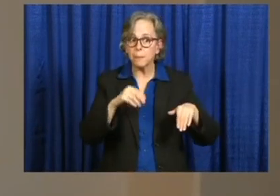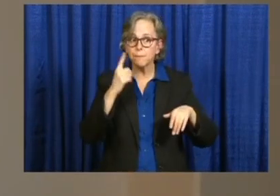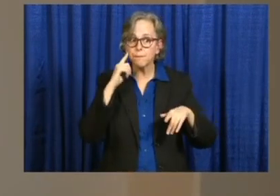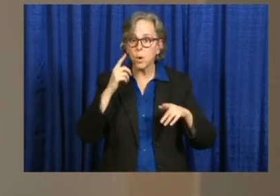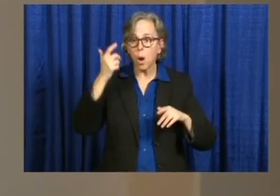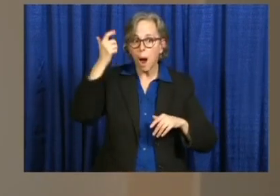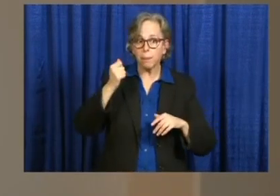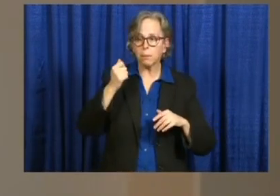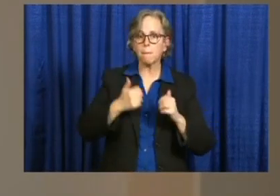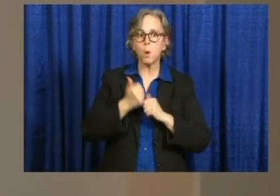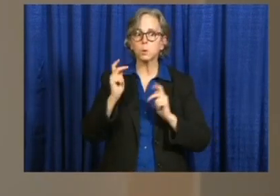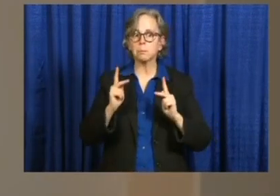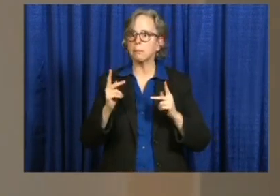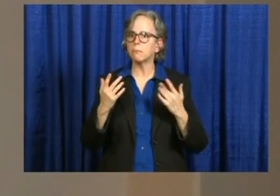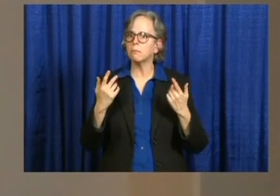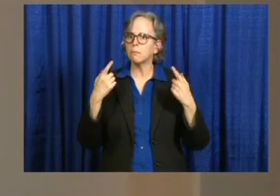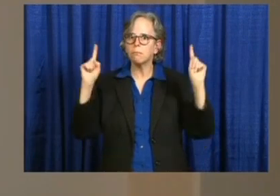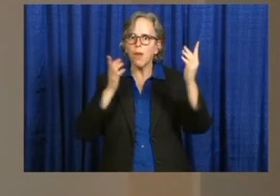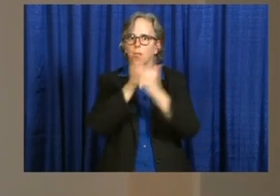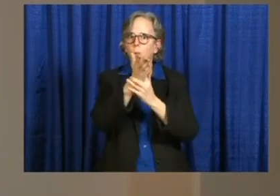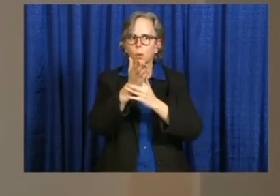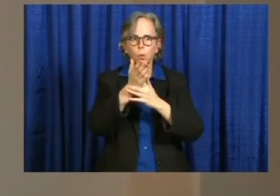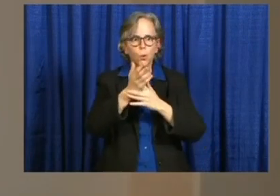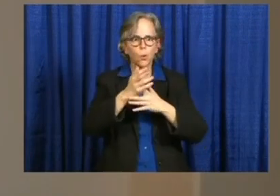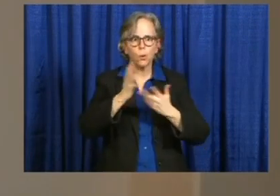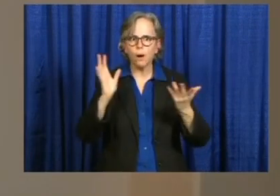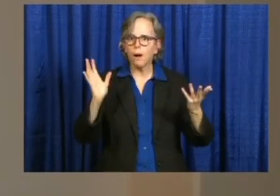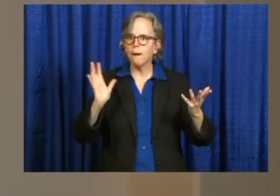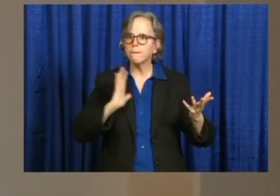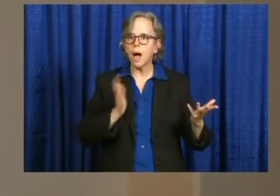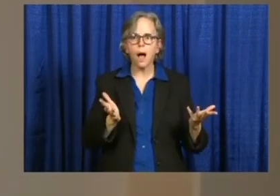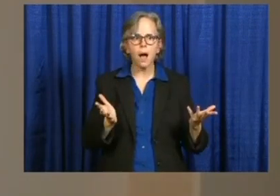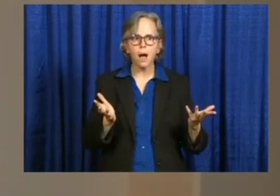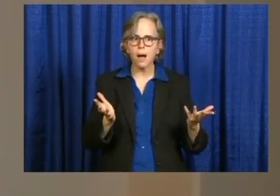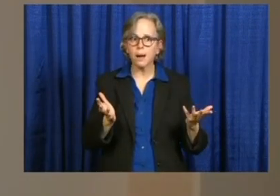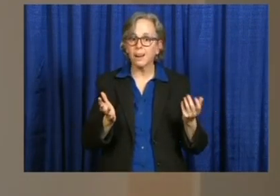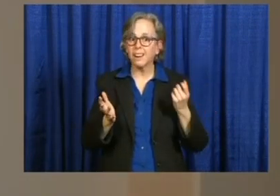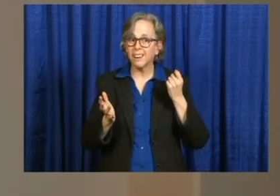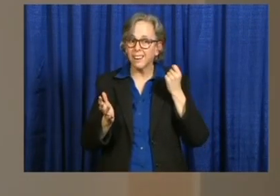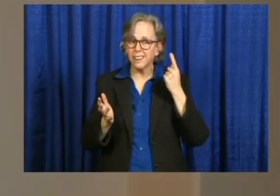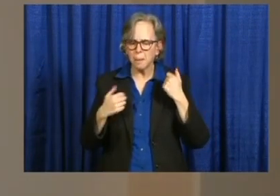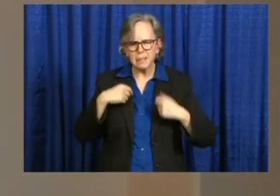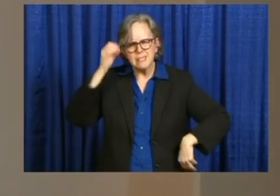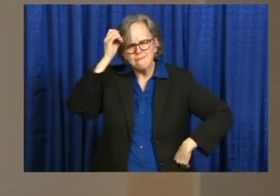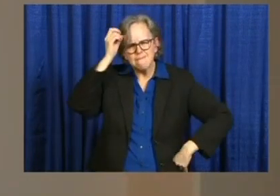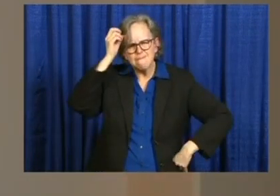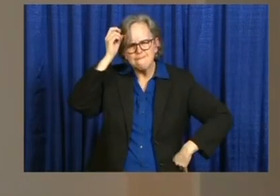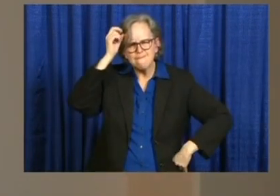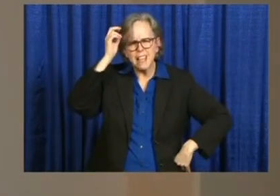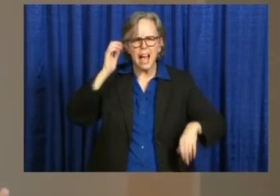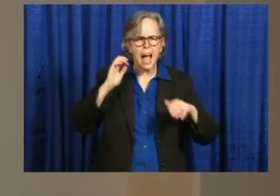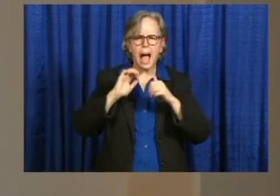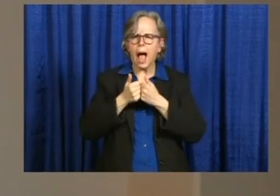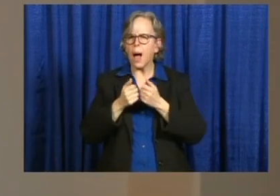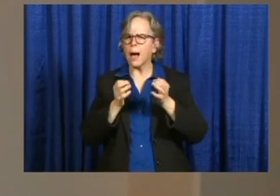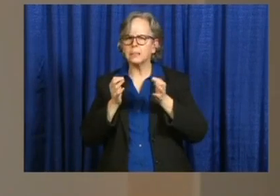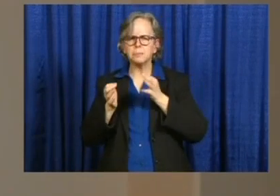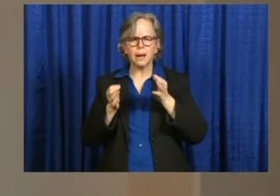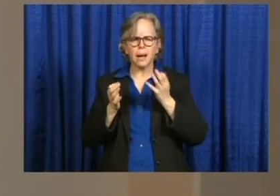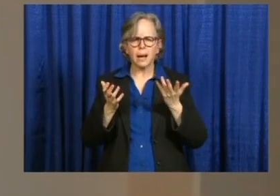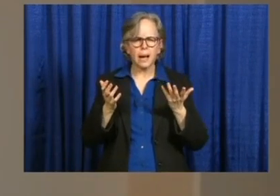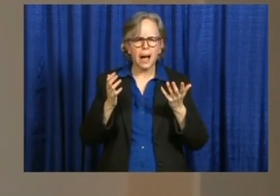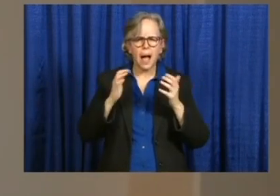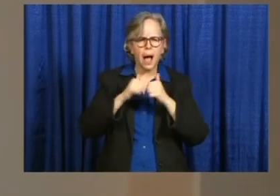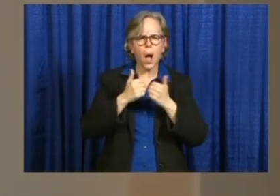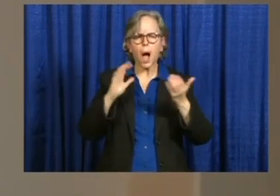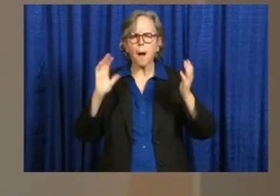matter of fact, to put this in perspective, I tried to think of a way to explain just what those folks are facing as